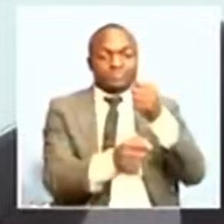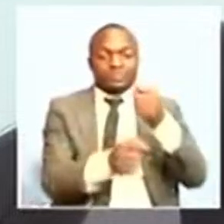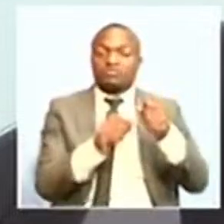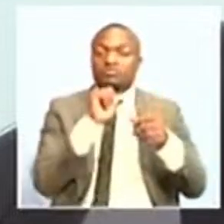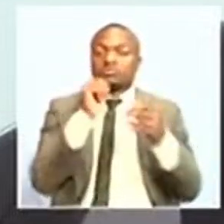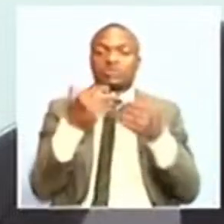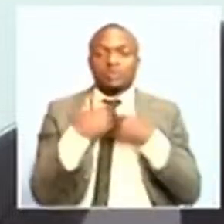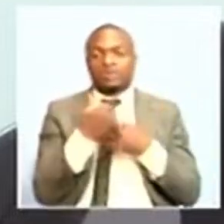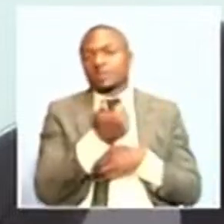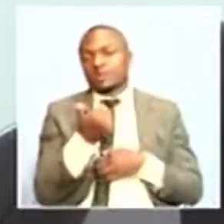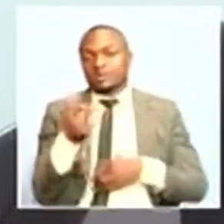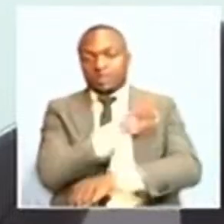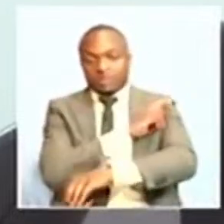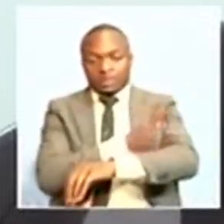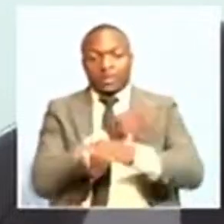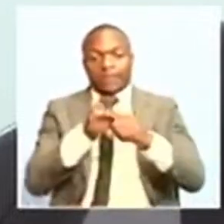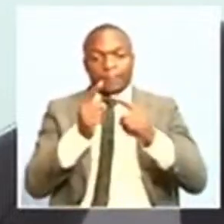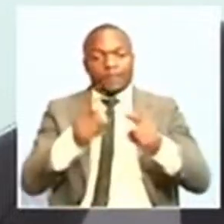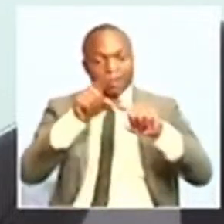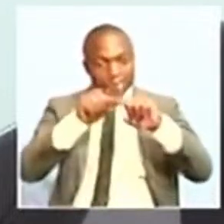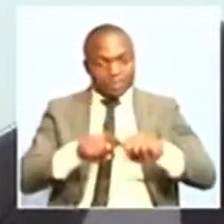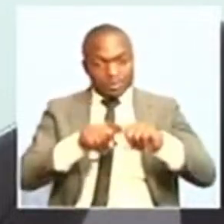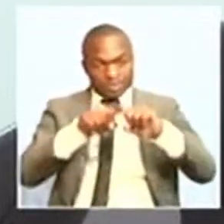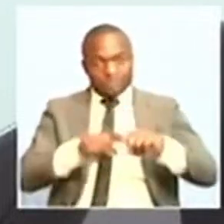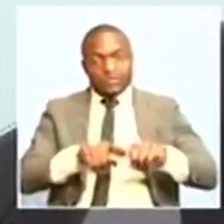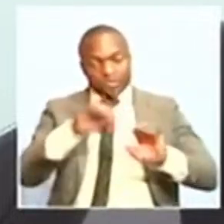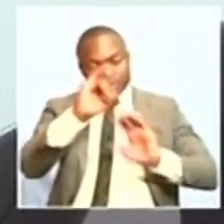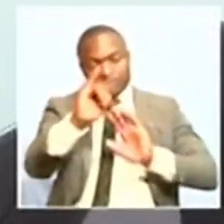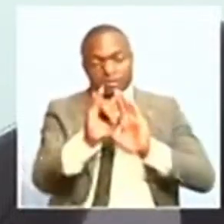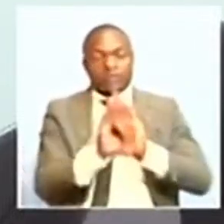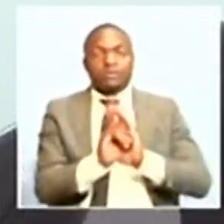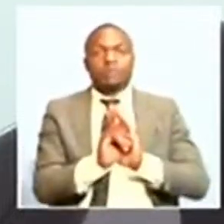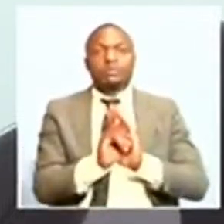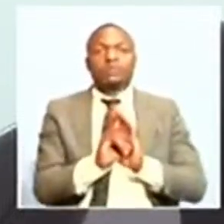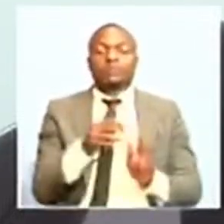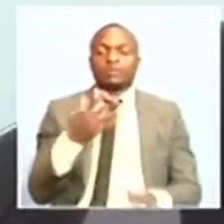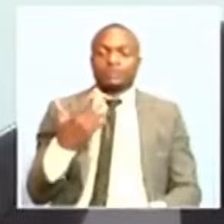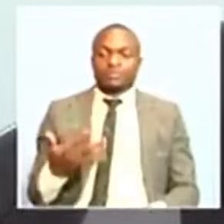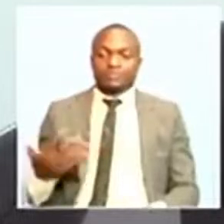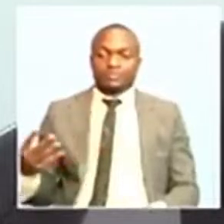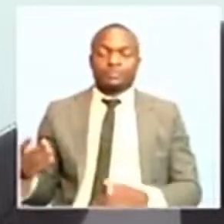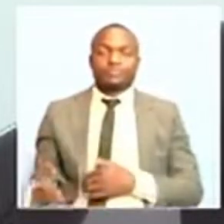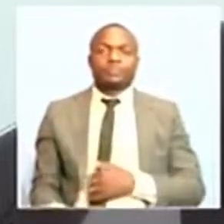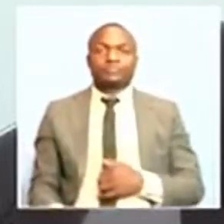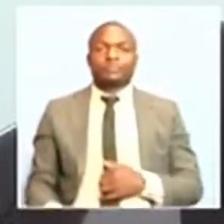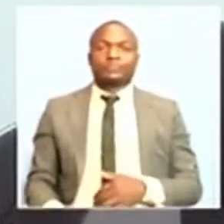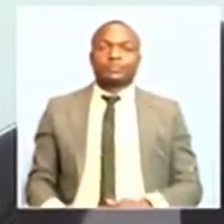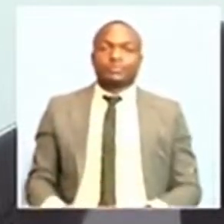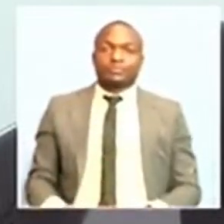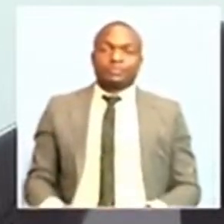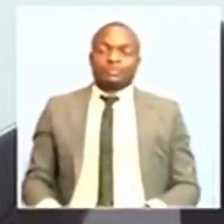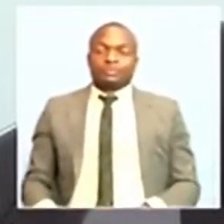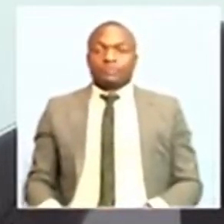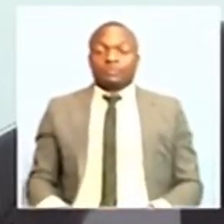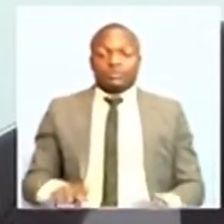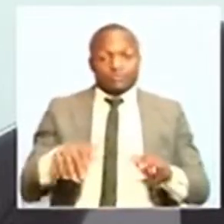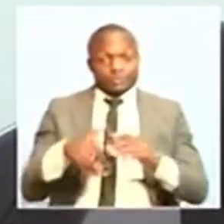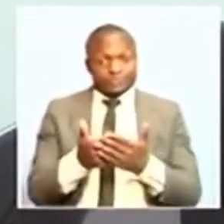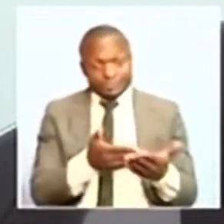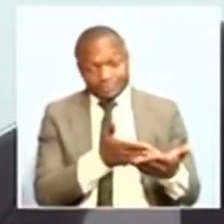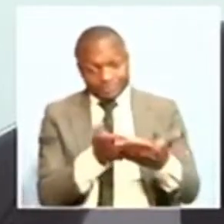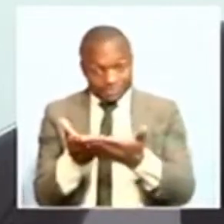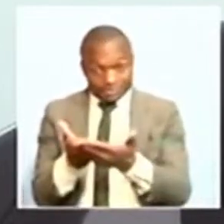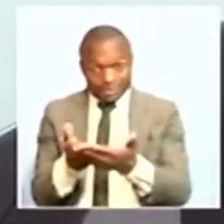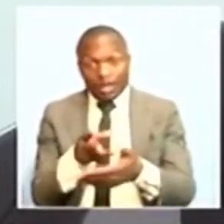not have an option but to depend on the imported goods. So in terms of how these